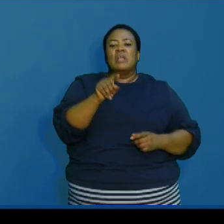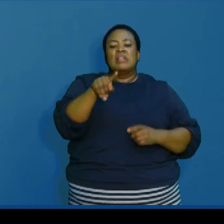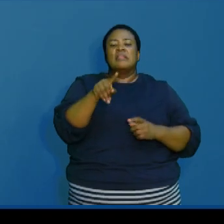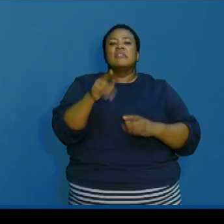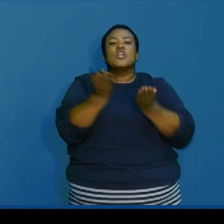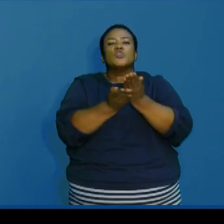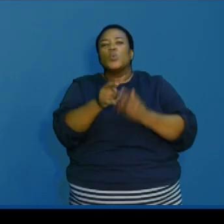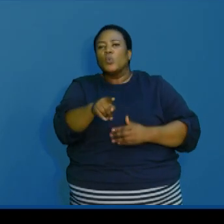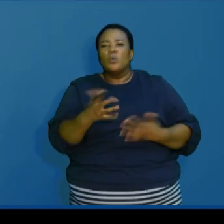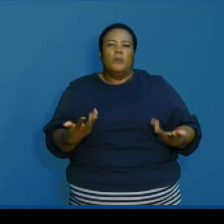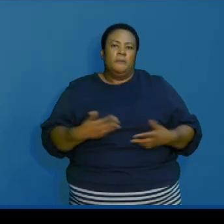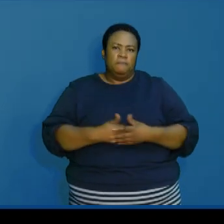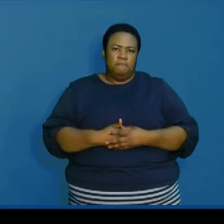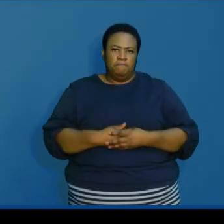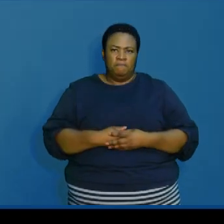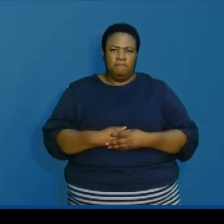for example.